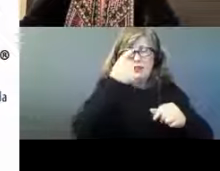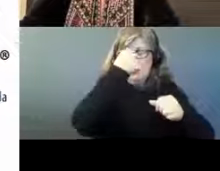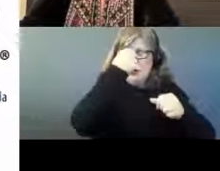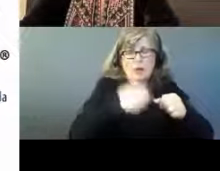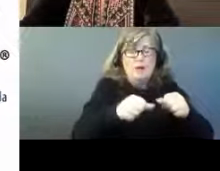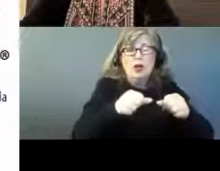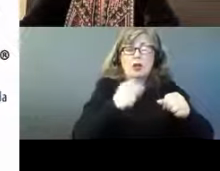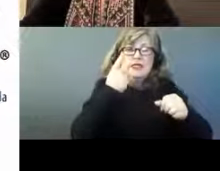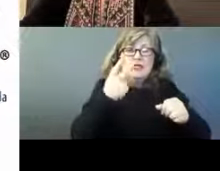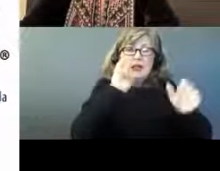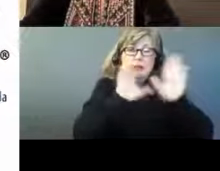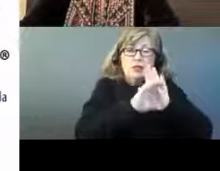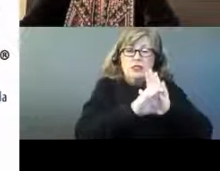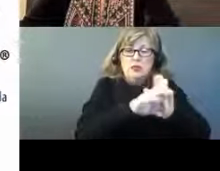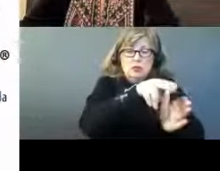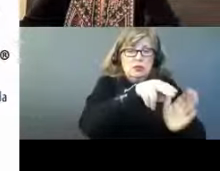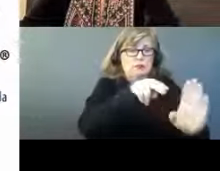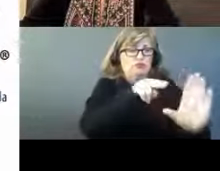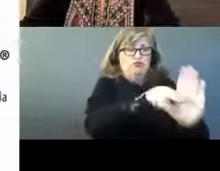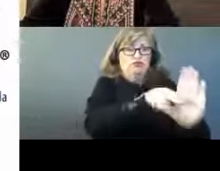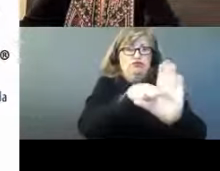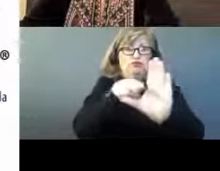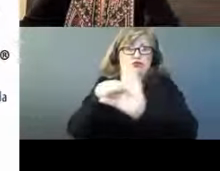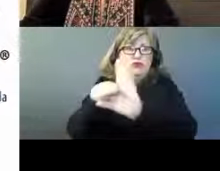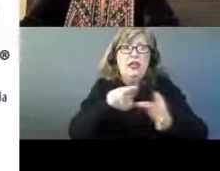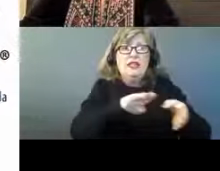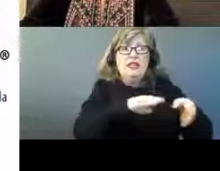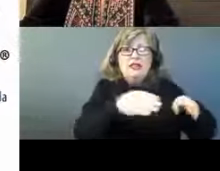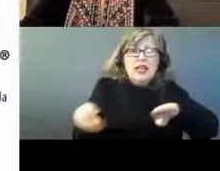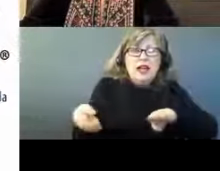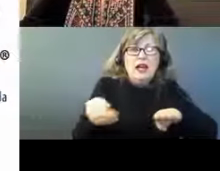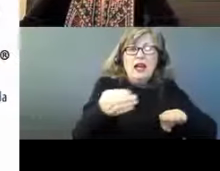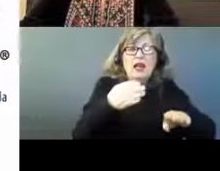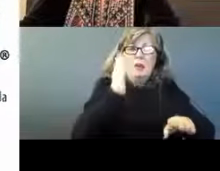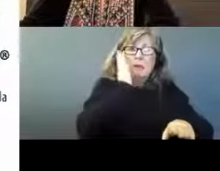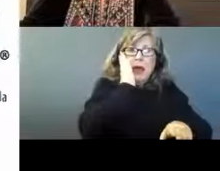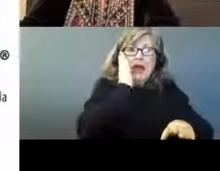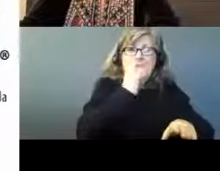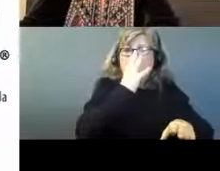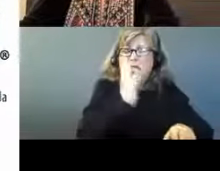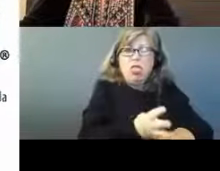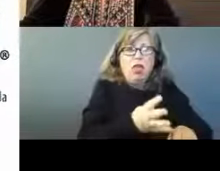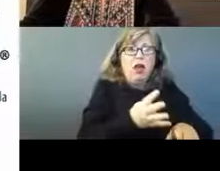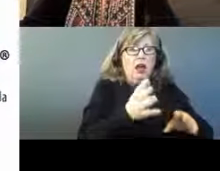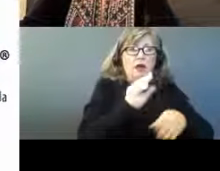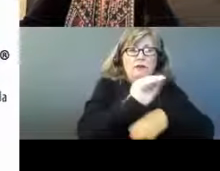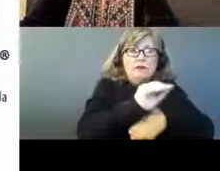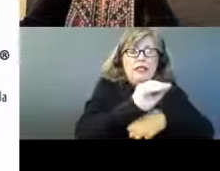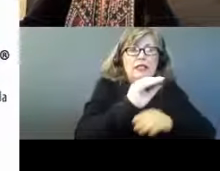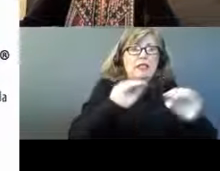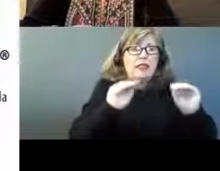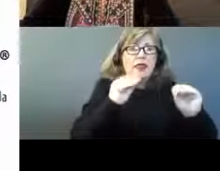COVID without medical aid, or older people dying of dehydration or malnutrition in the middle of our rich